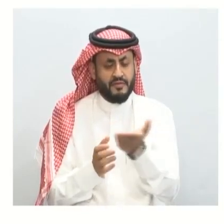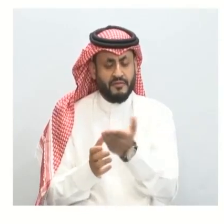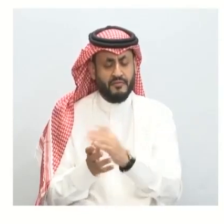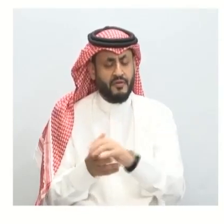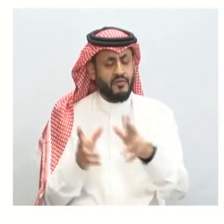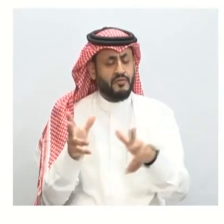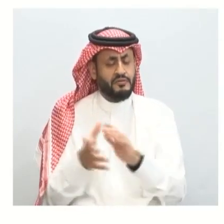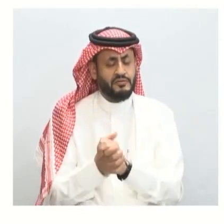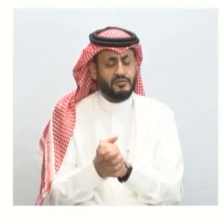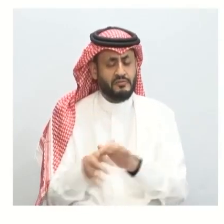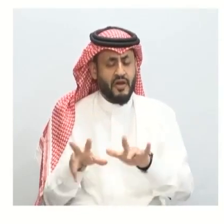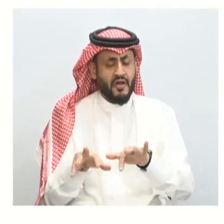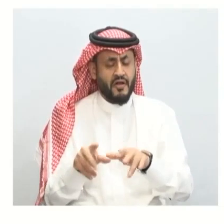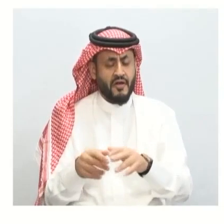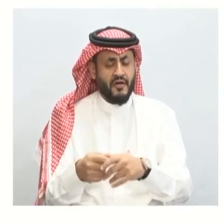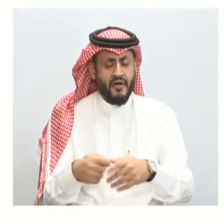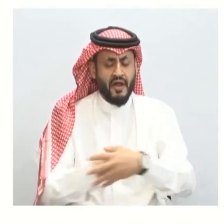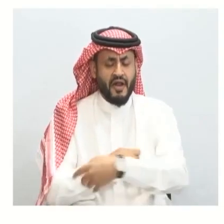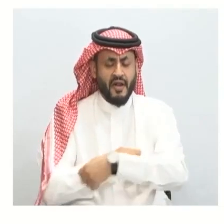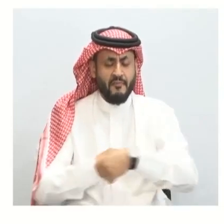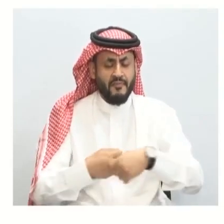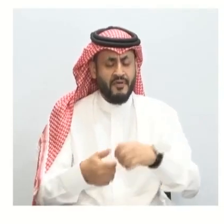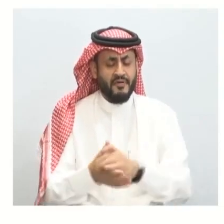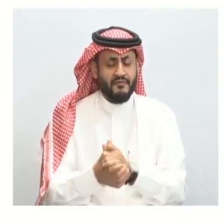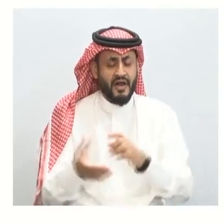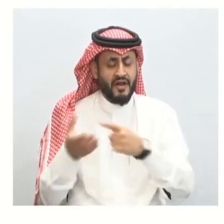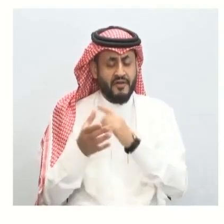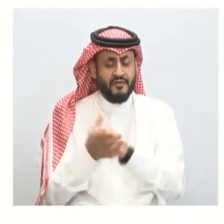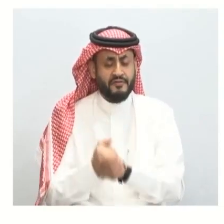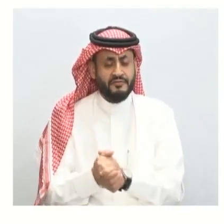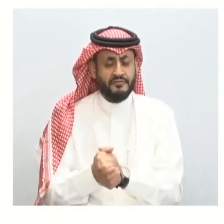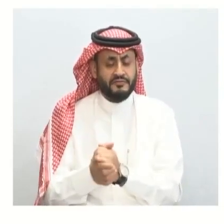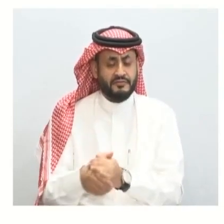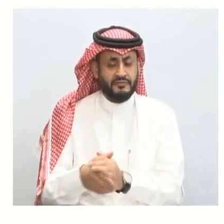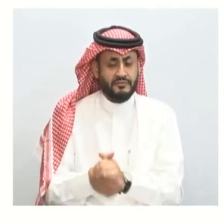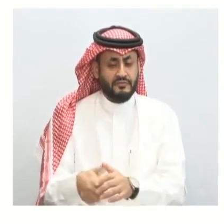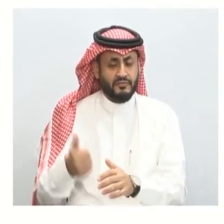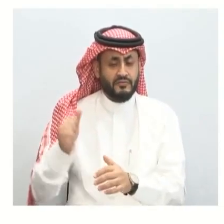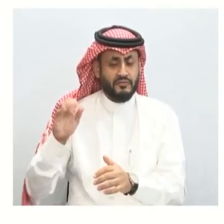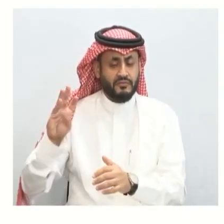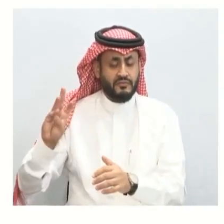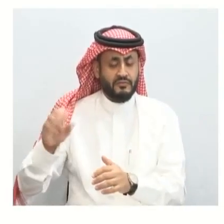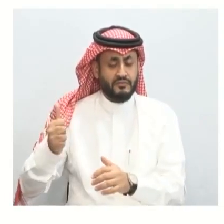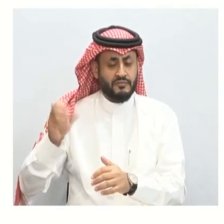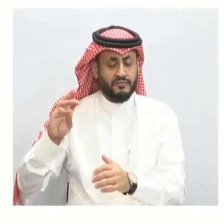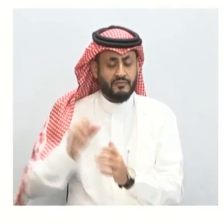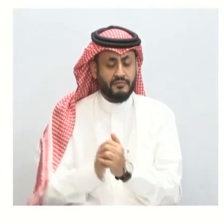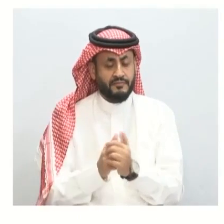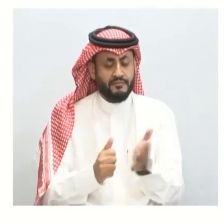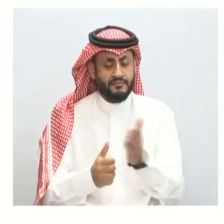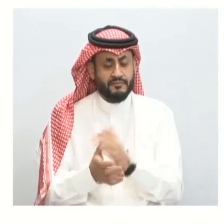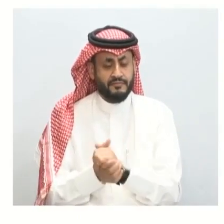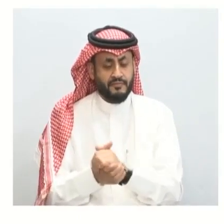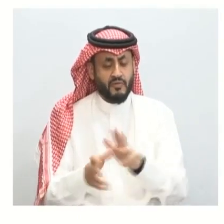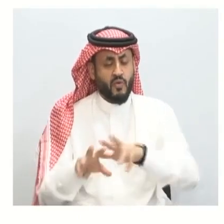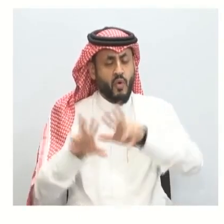in 1999 called the SETI Home, in which the computers of ordinary people around the world are